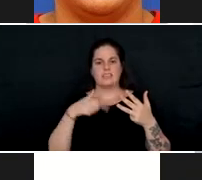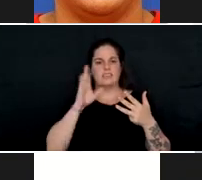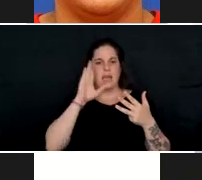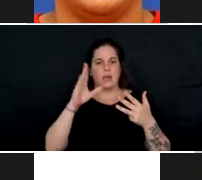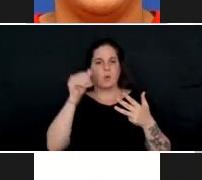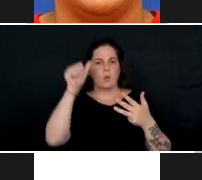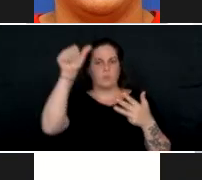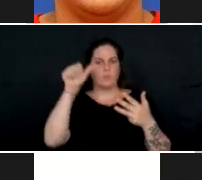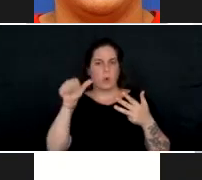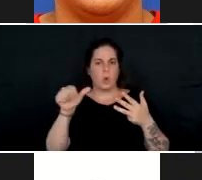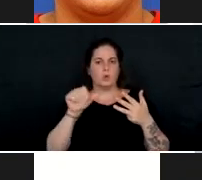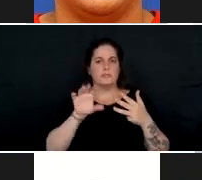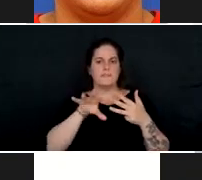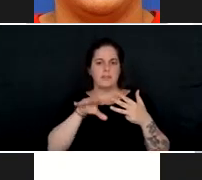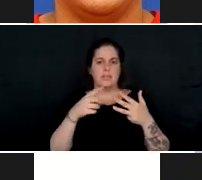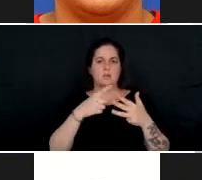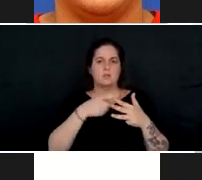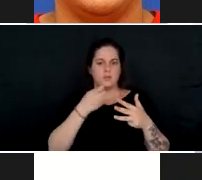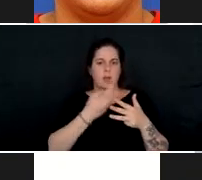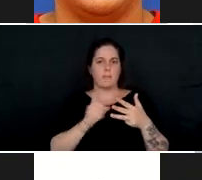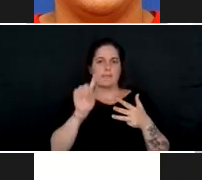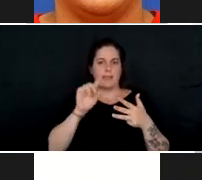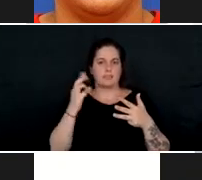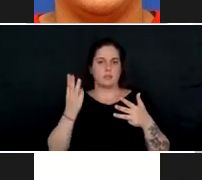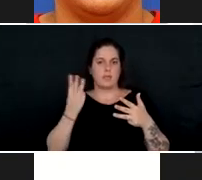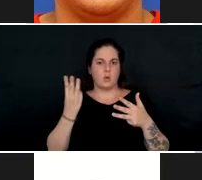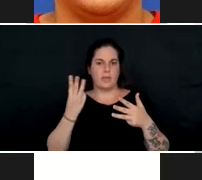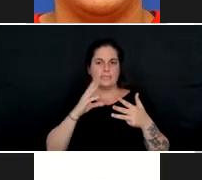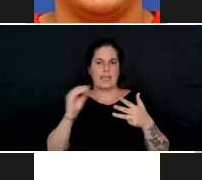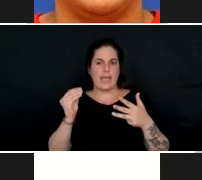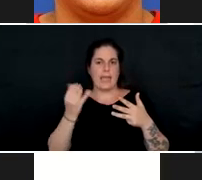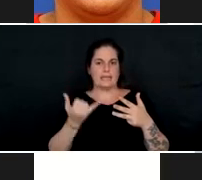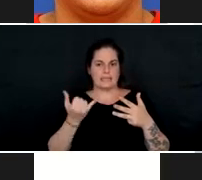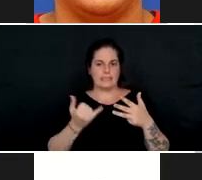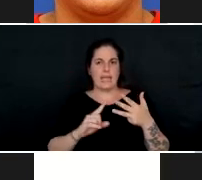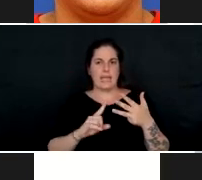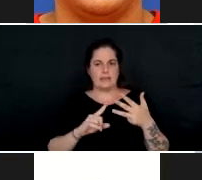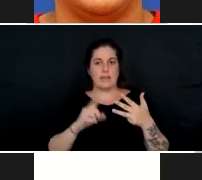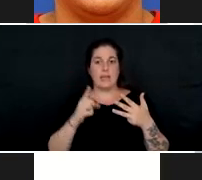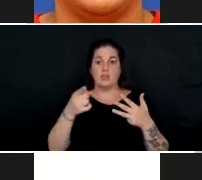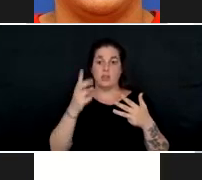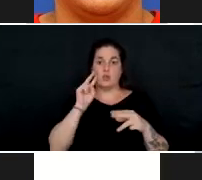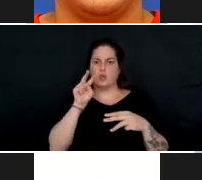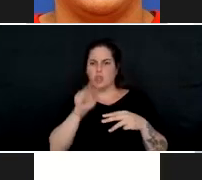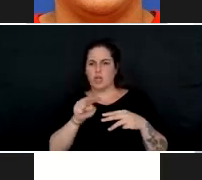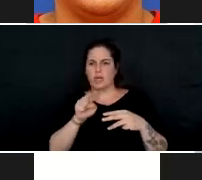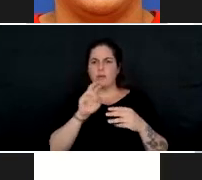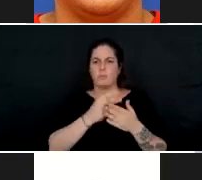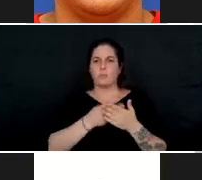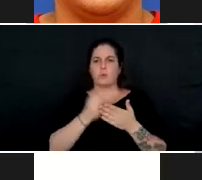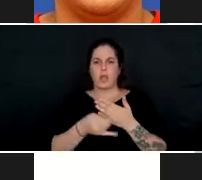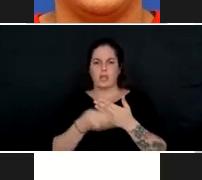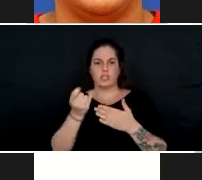from last Wednesday published for you, and you take a look at the project video between now and